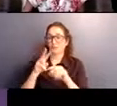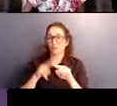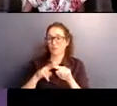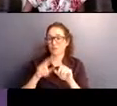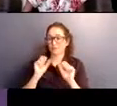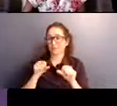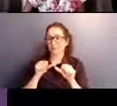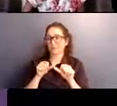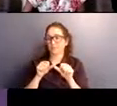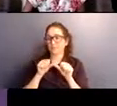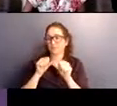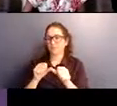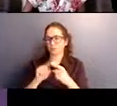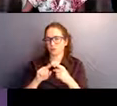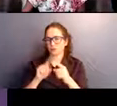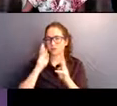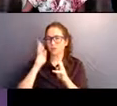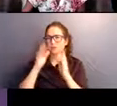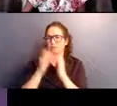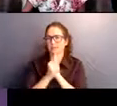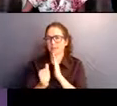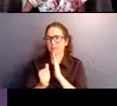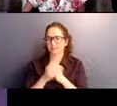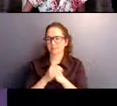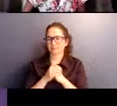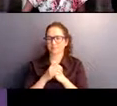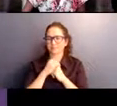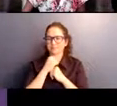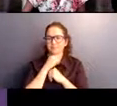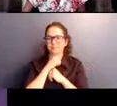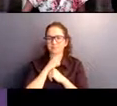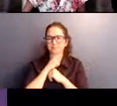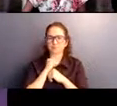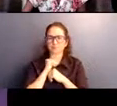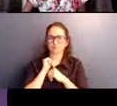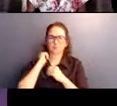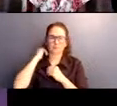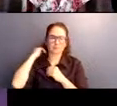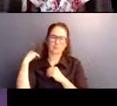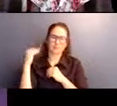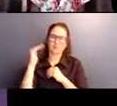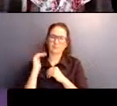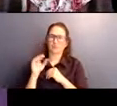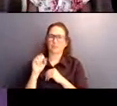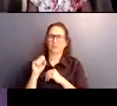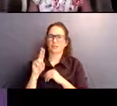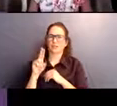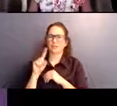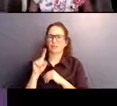to improvisational skills later in the process. The Suzuki method is, you know, very famous